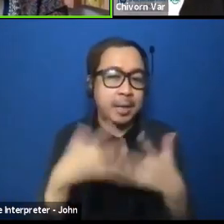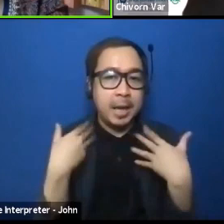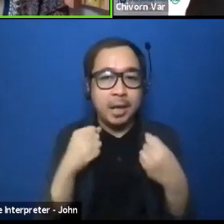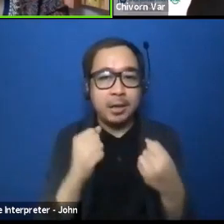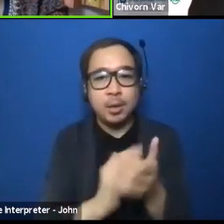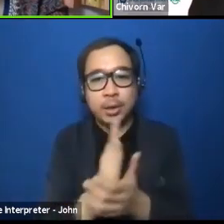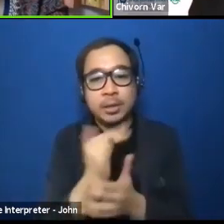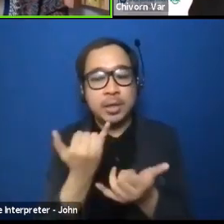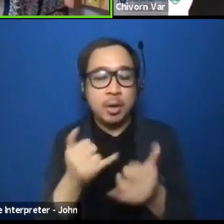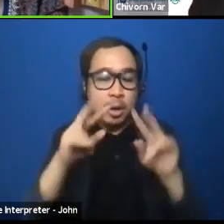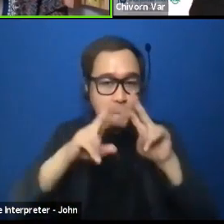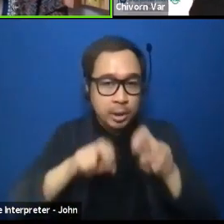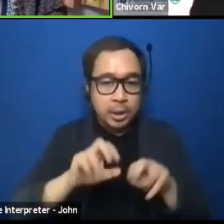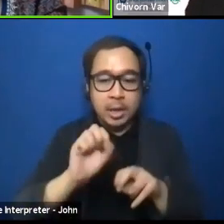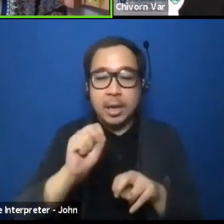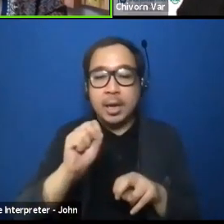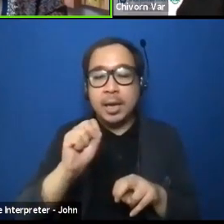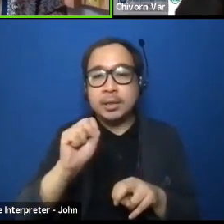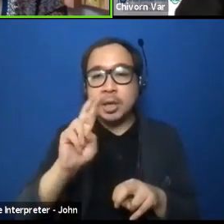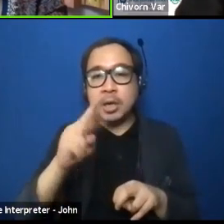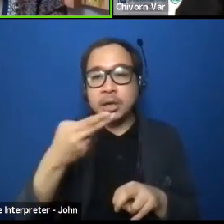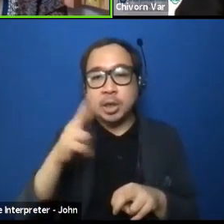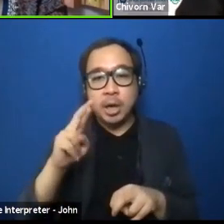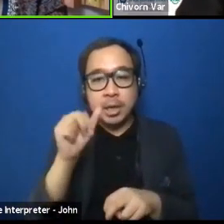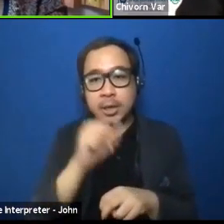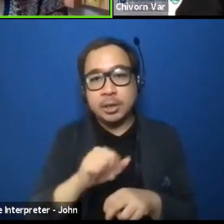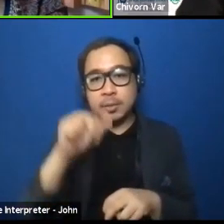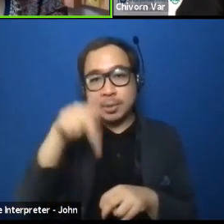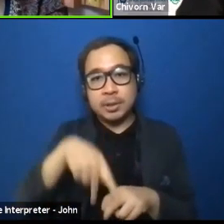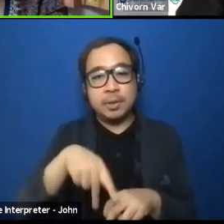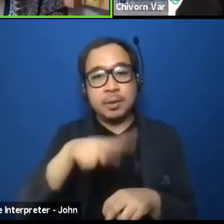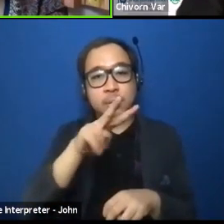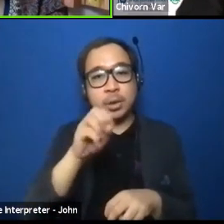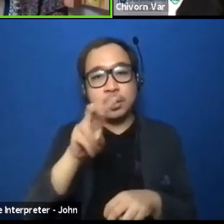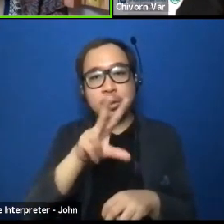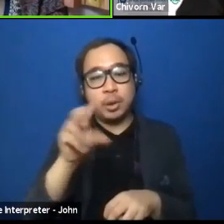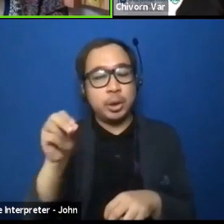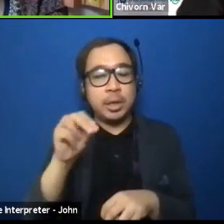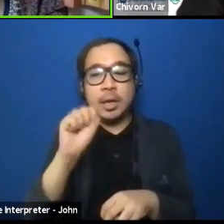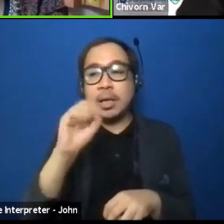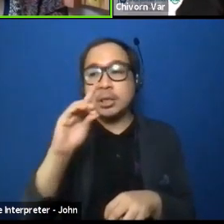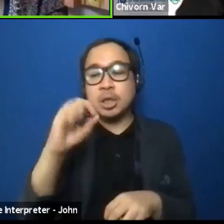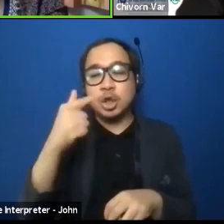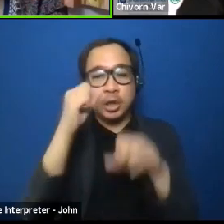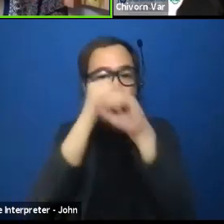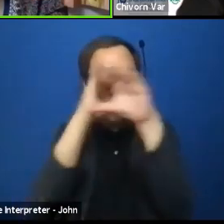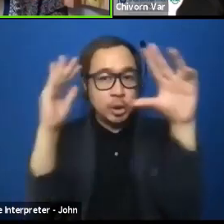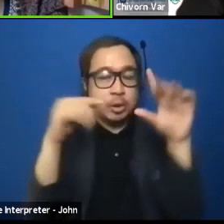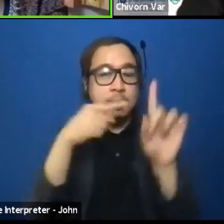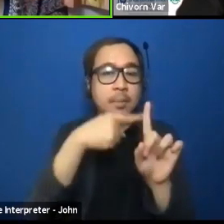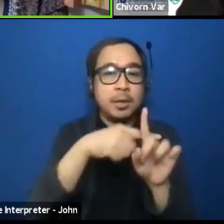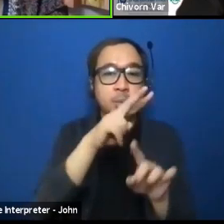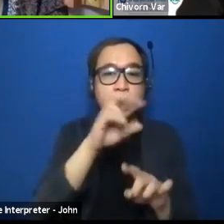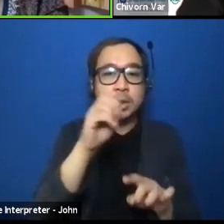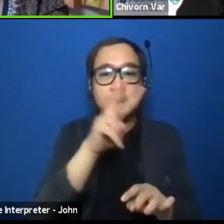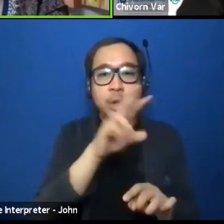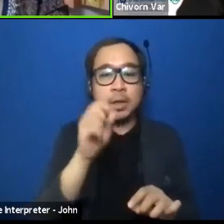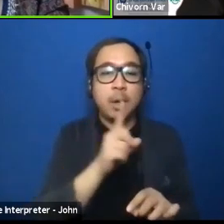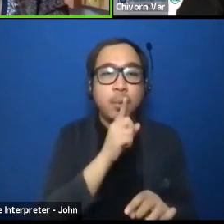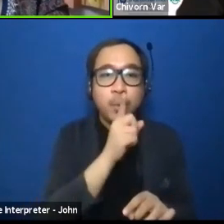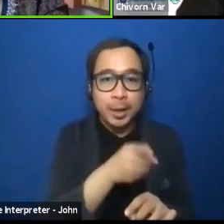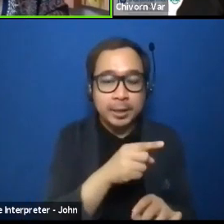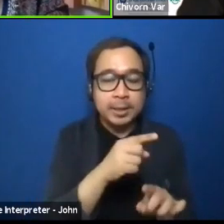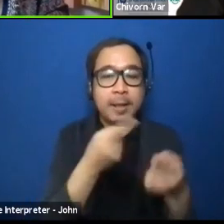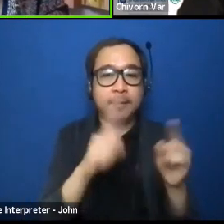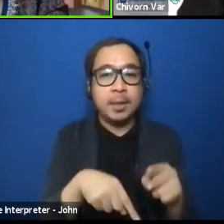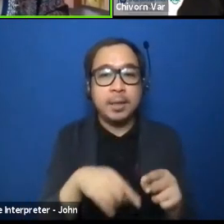of SRHR in Asia-Pacific 2030 SDG Vision and the 2020 Realities. And Dr. Barr